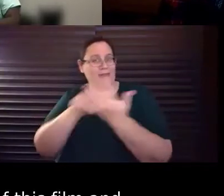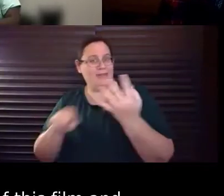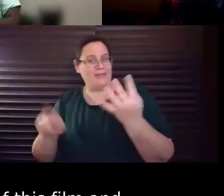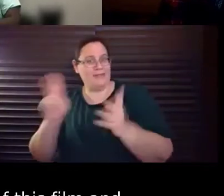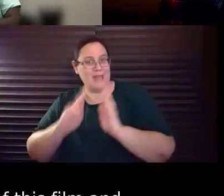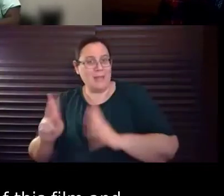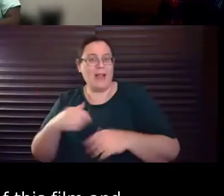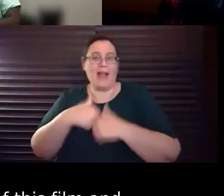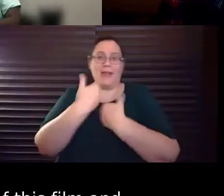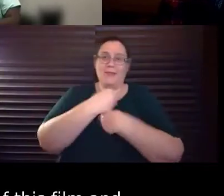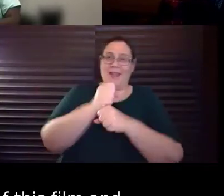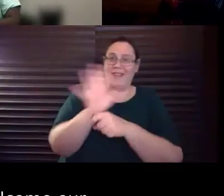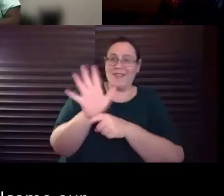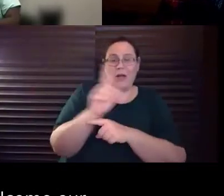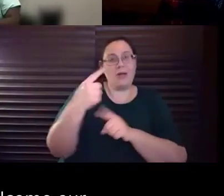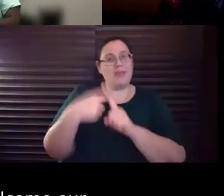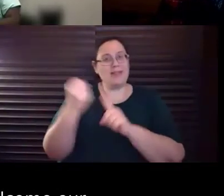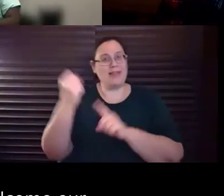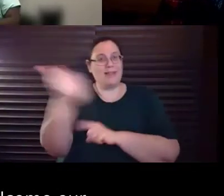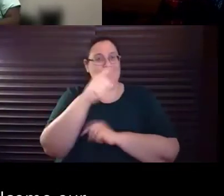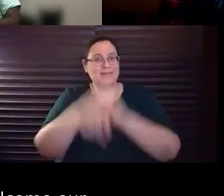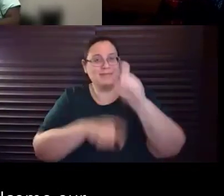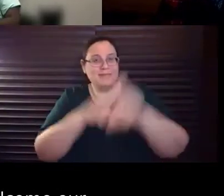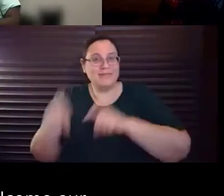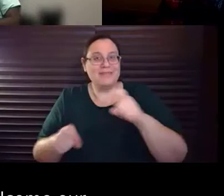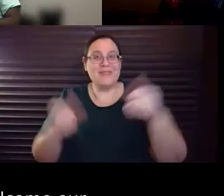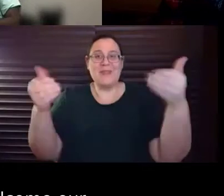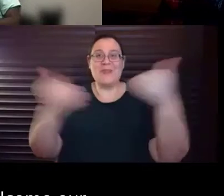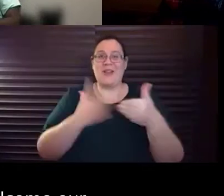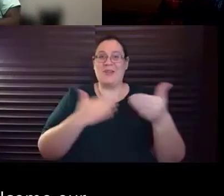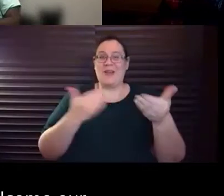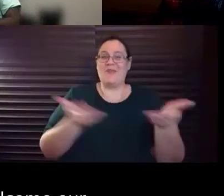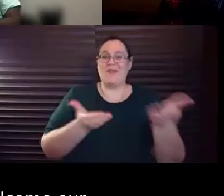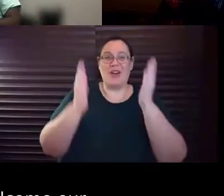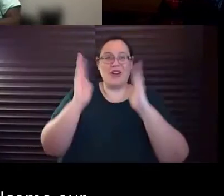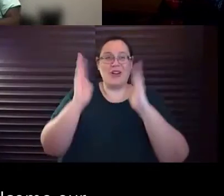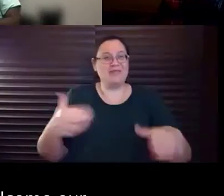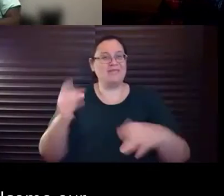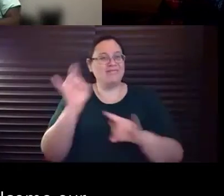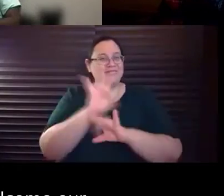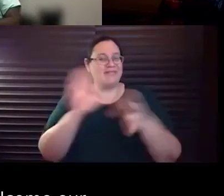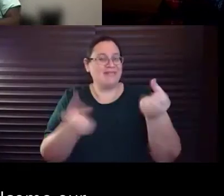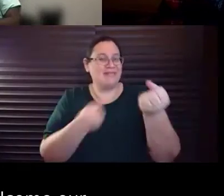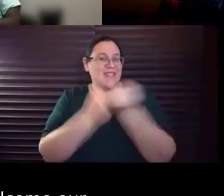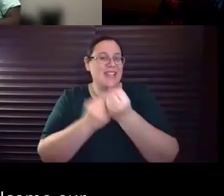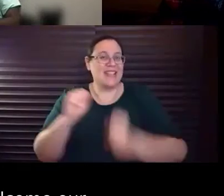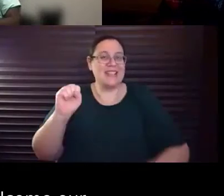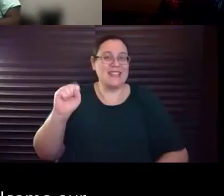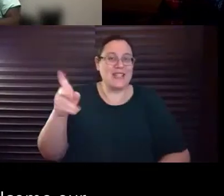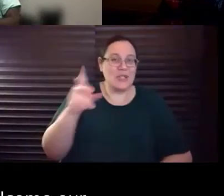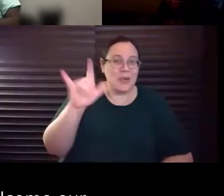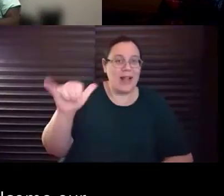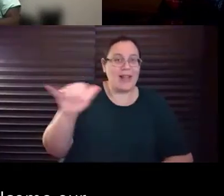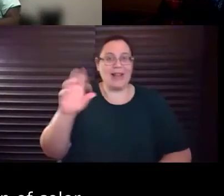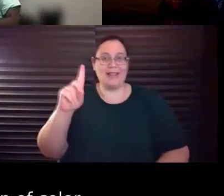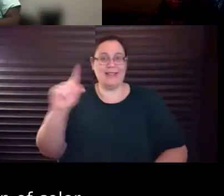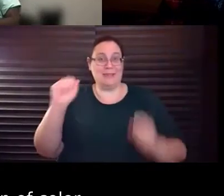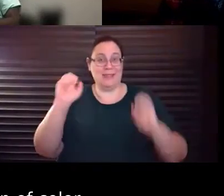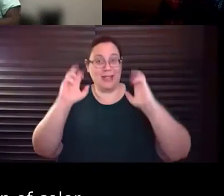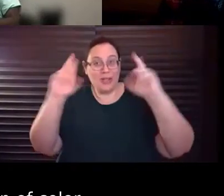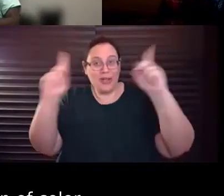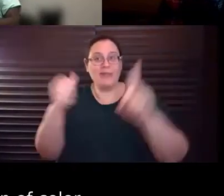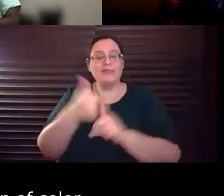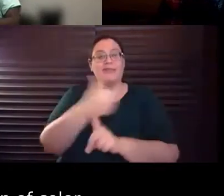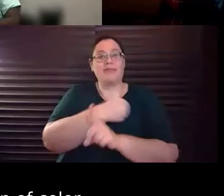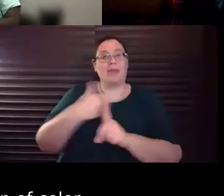get to ask your own questions. So please welcome our moderator, a powerful advocate for sexuality and disability education, a member of the Women